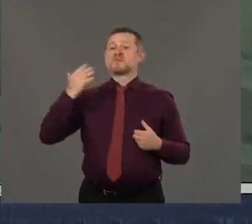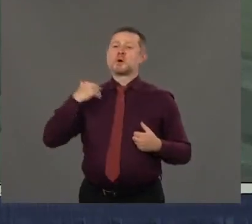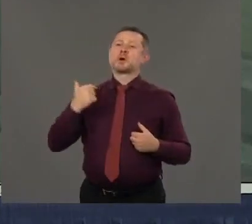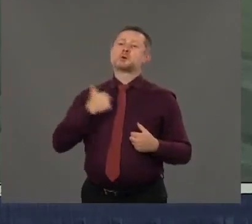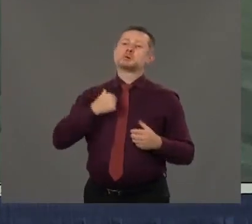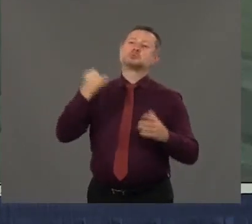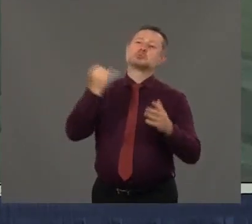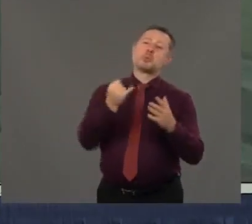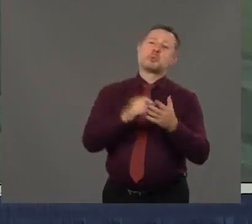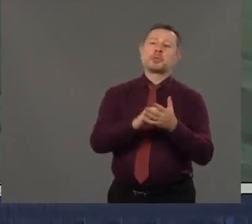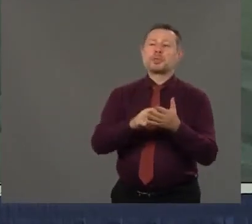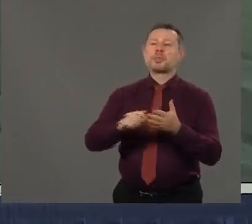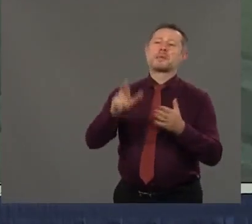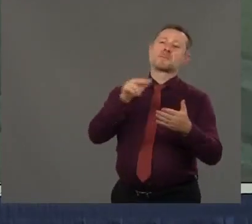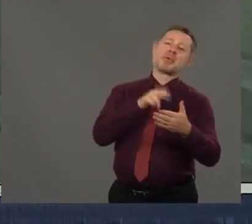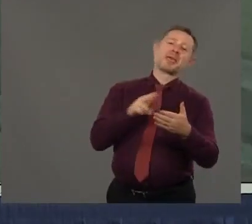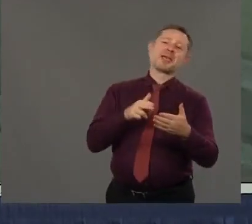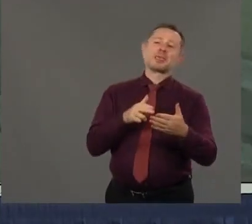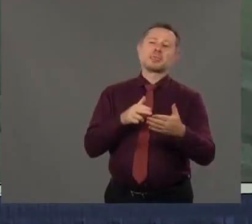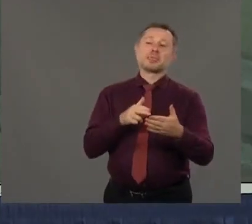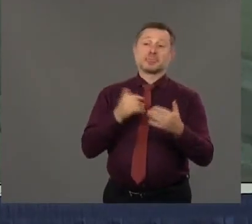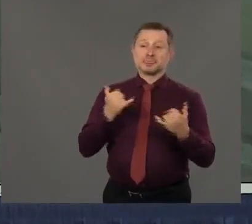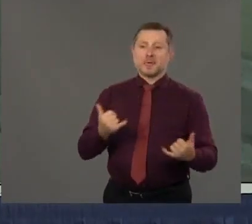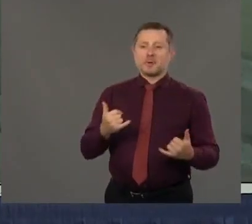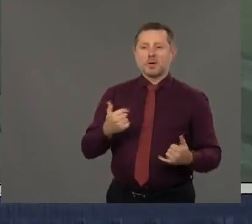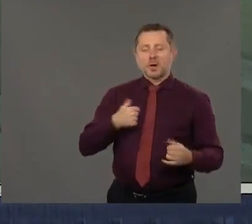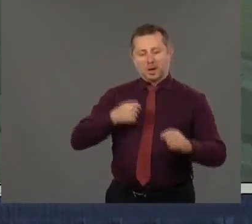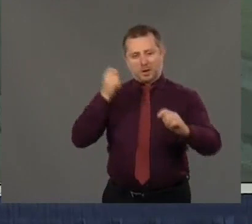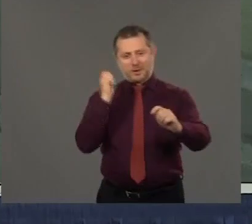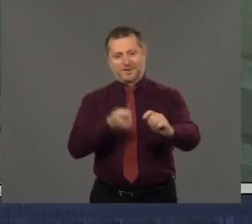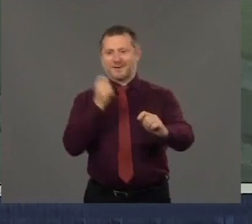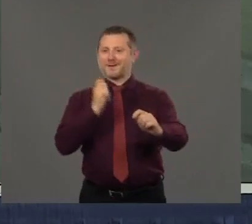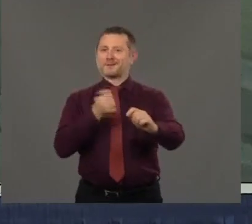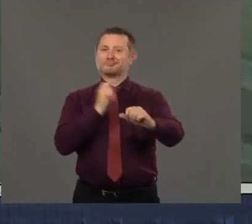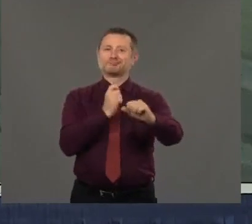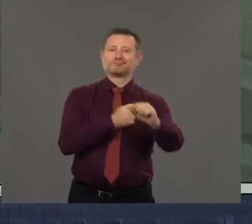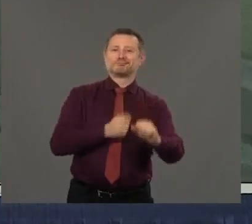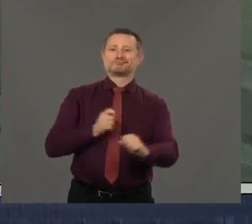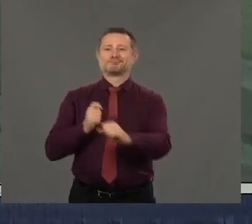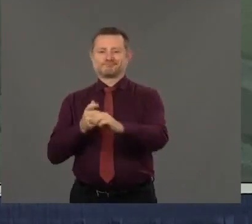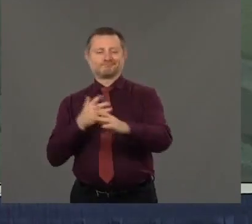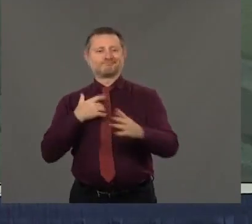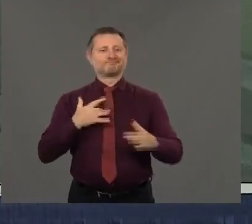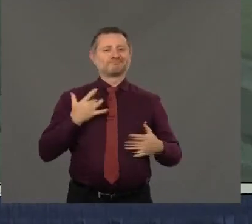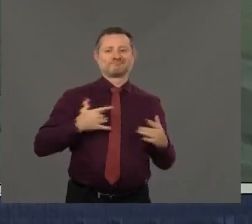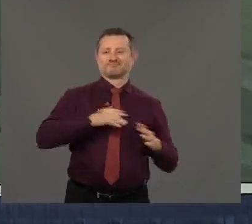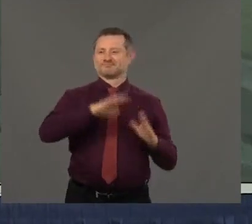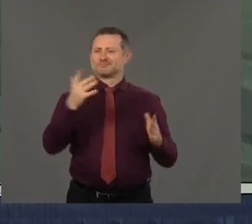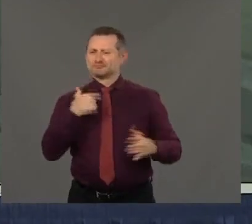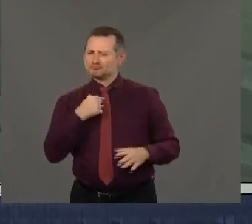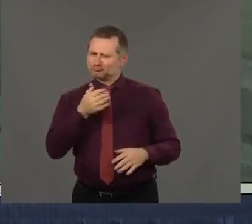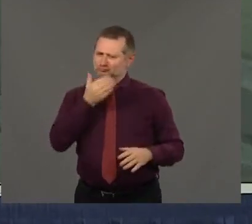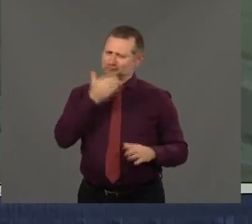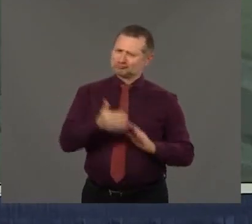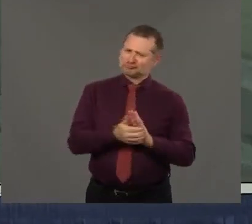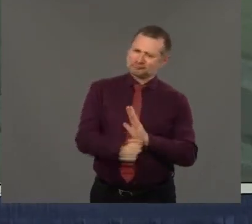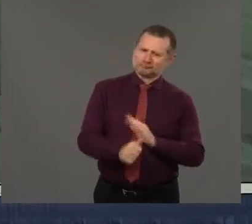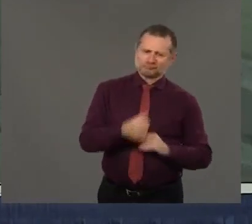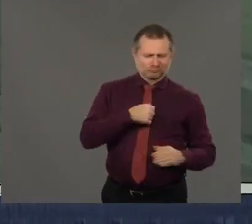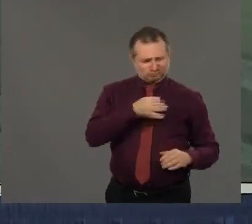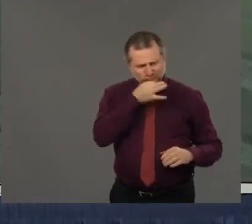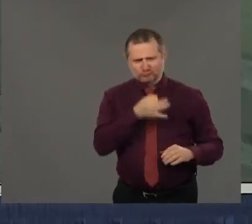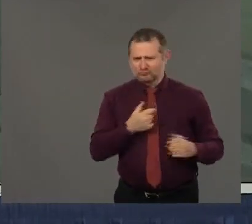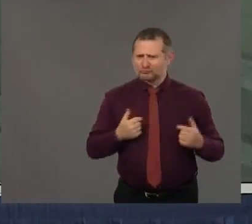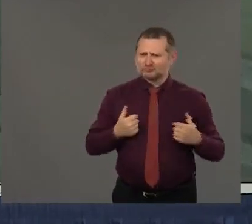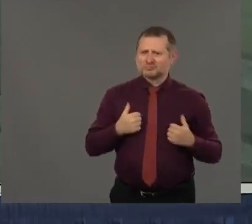and some light painting. Now I've increased that to sculpting. I did it in my